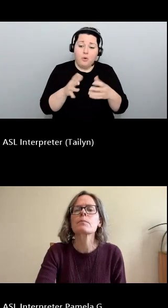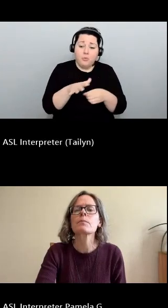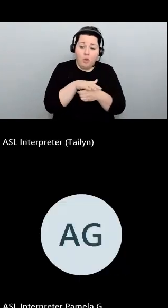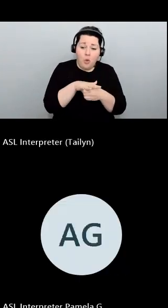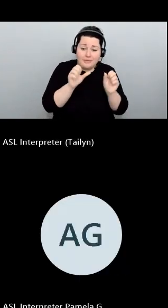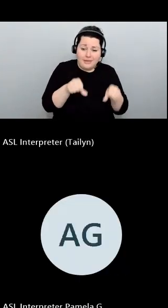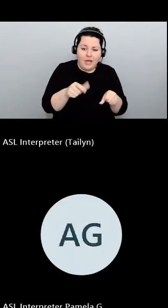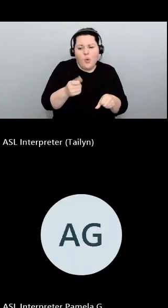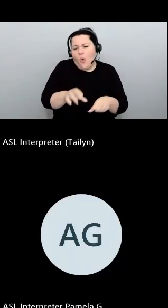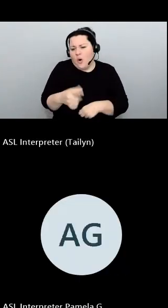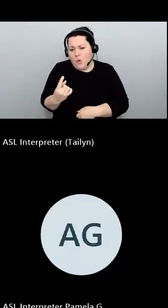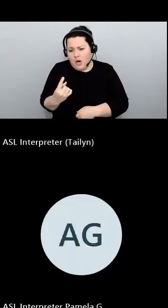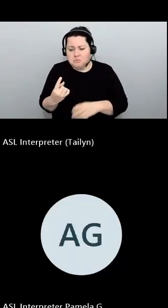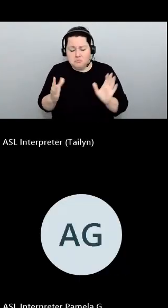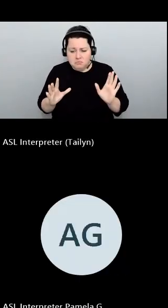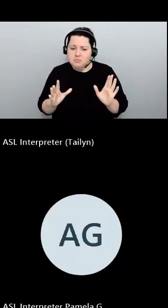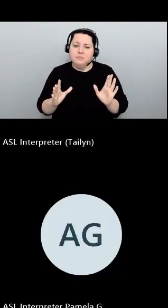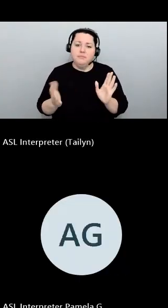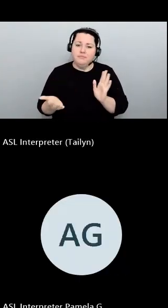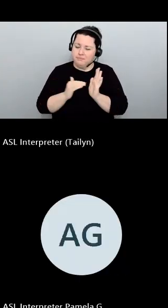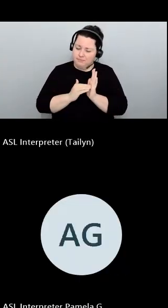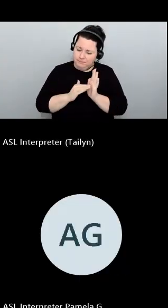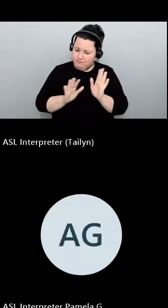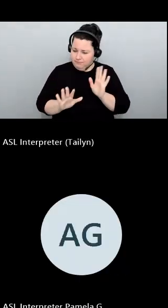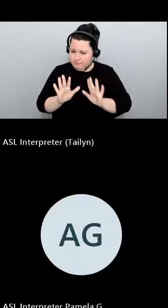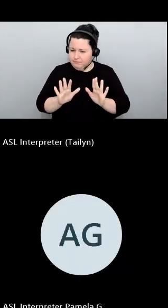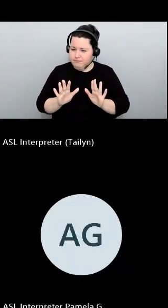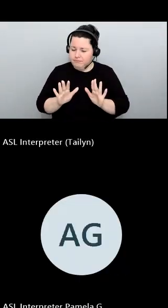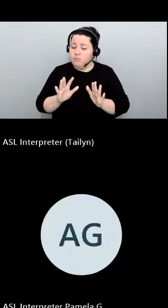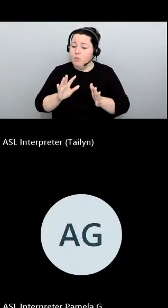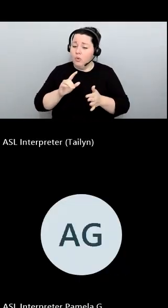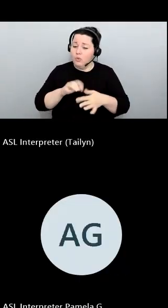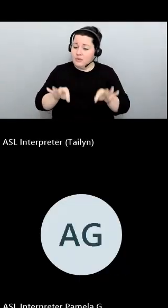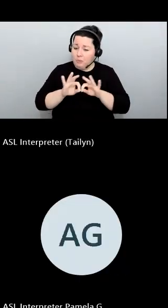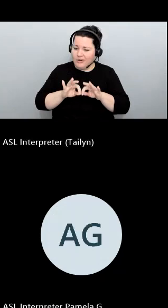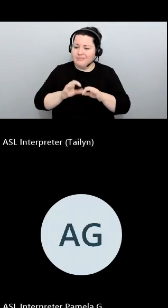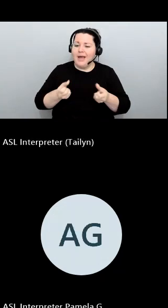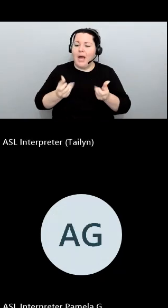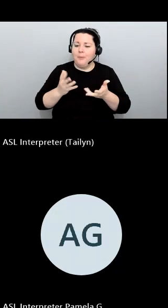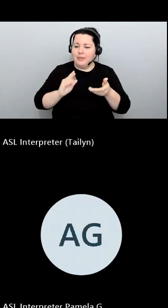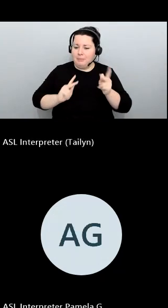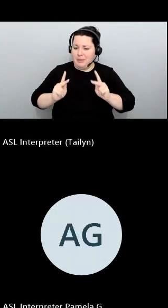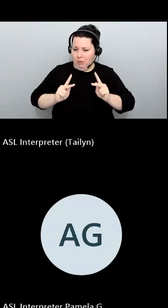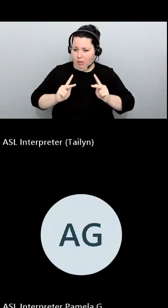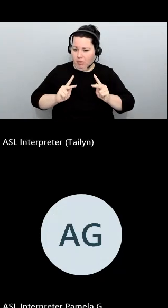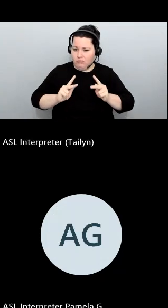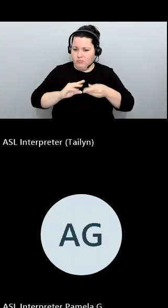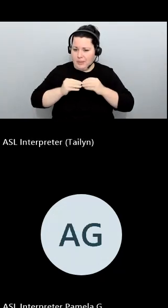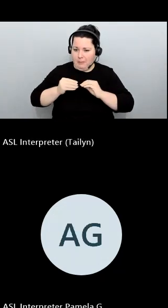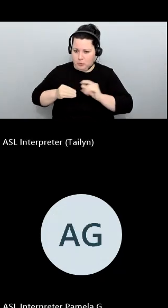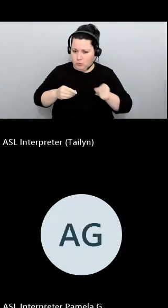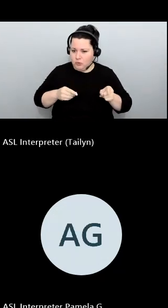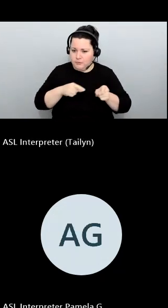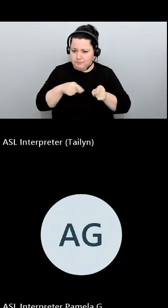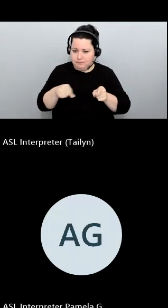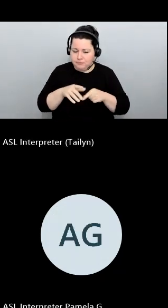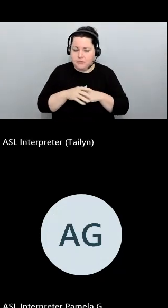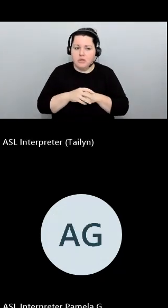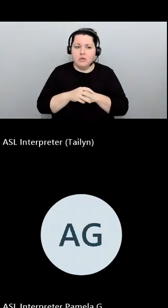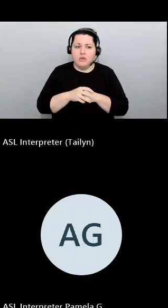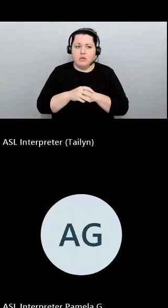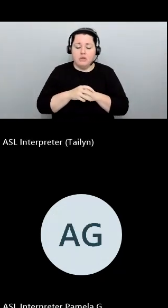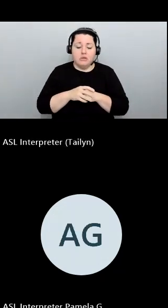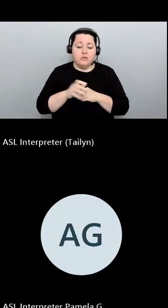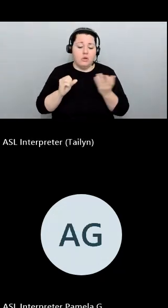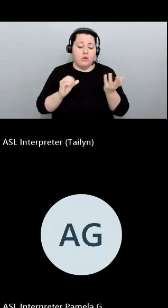And again, the determining factor there is the number of people in it. So